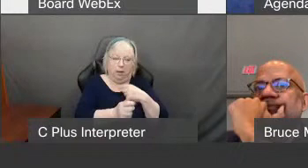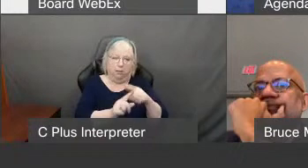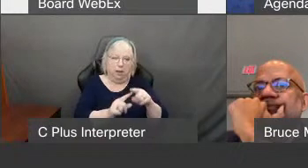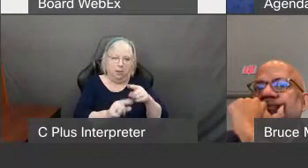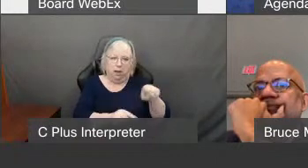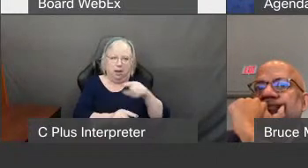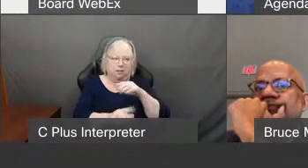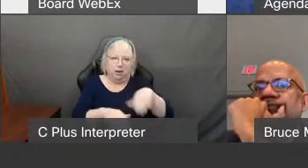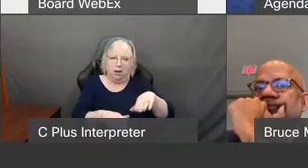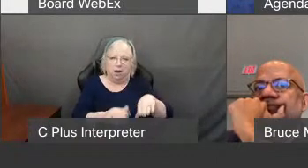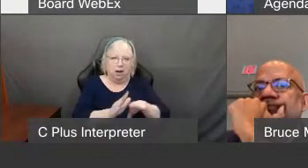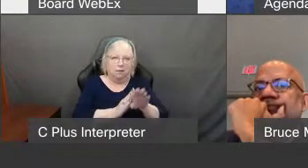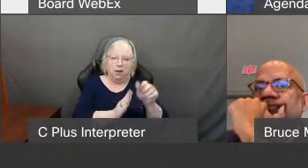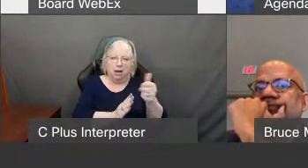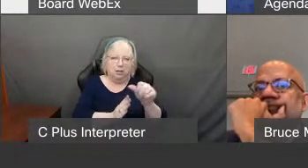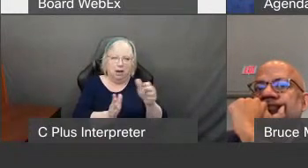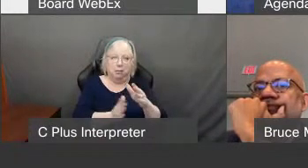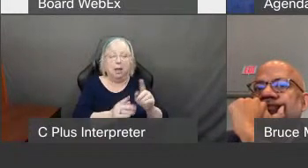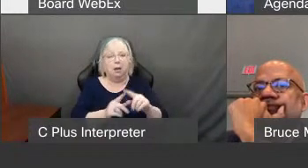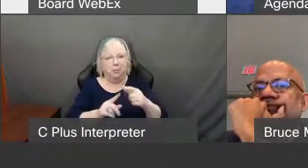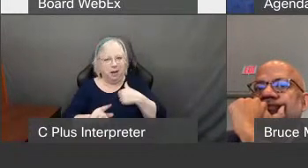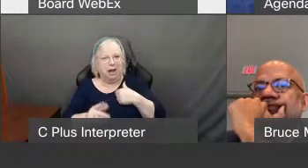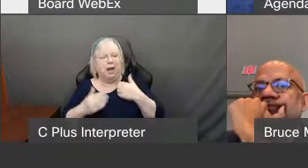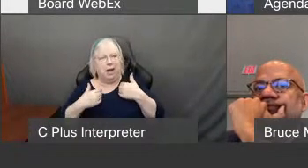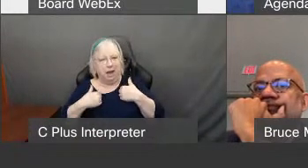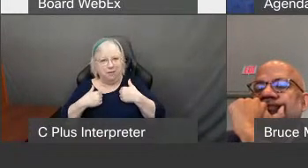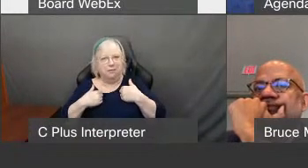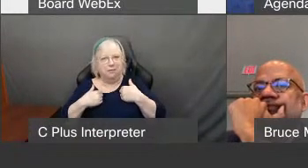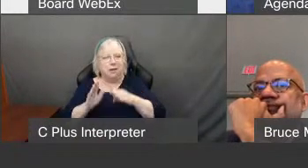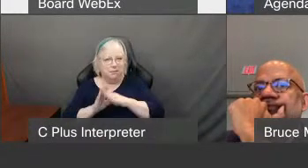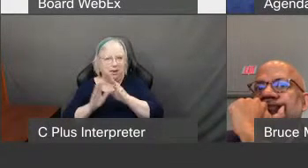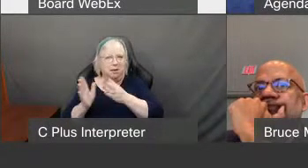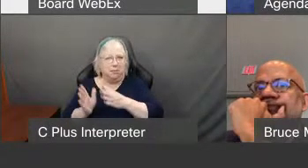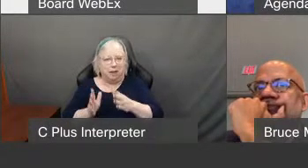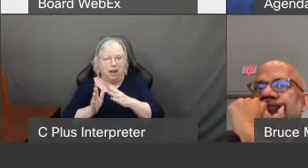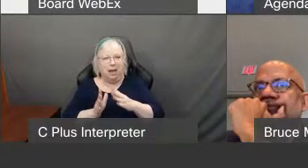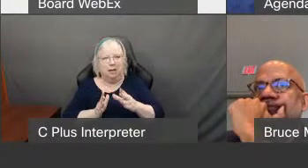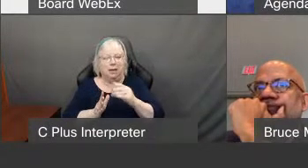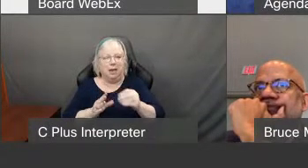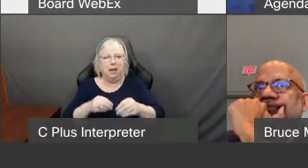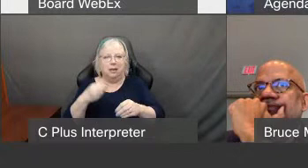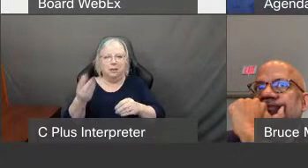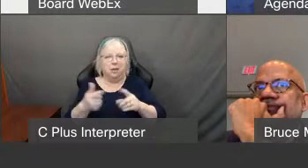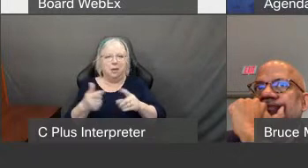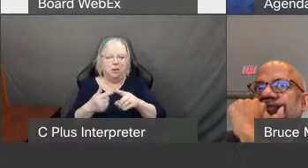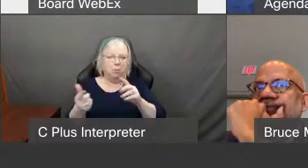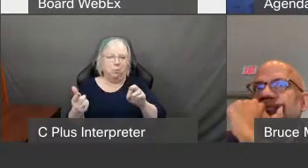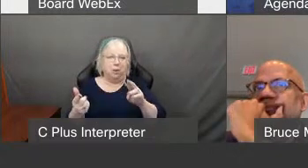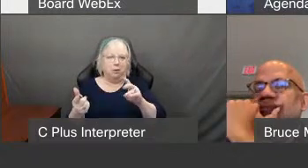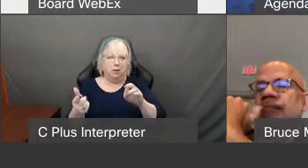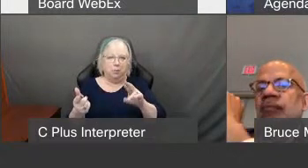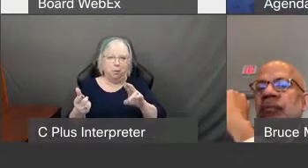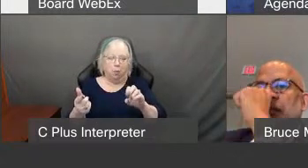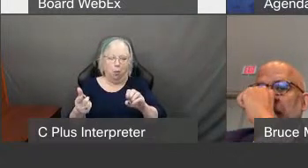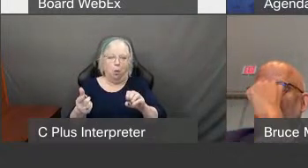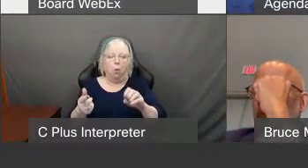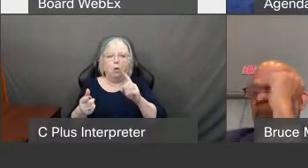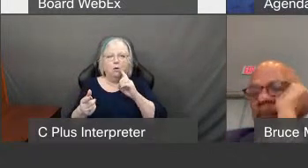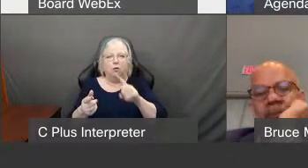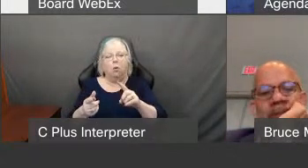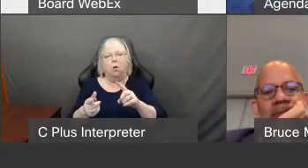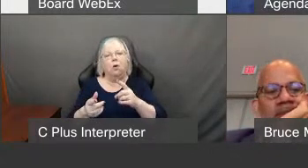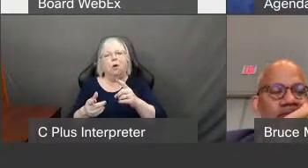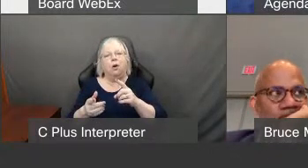not have developed any plans, but I have, and submitted those to Mr. Moore in the form of a strategic economic